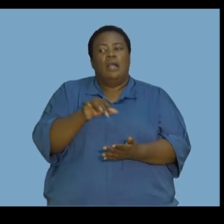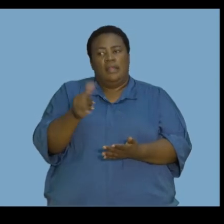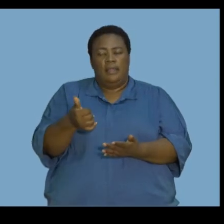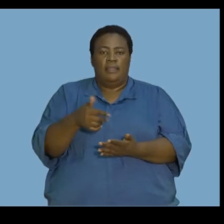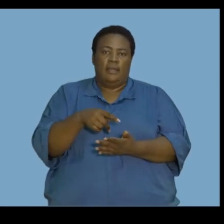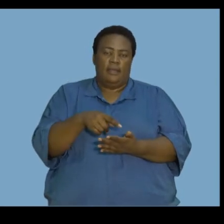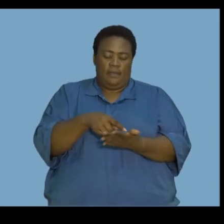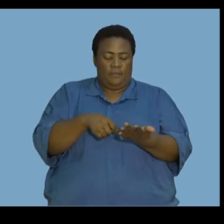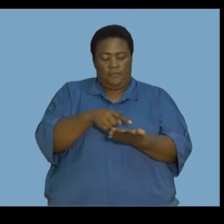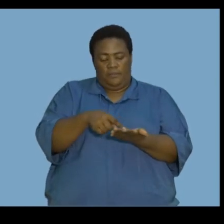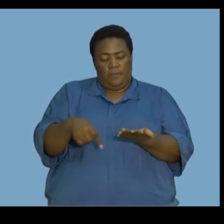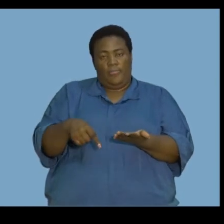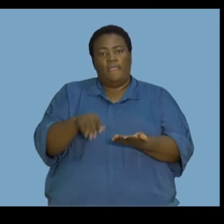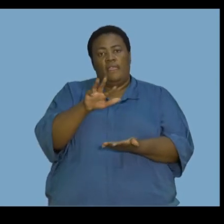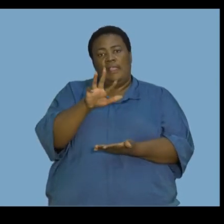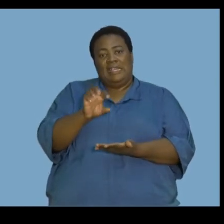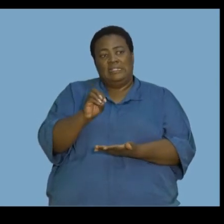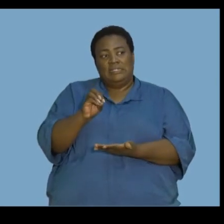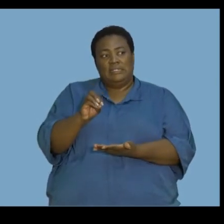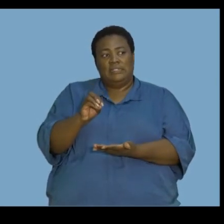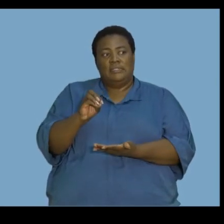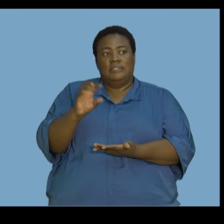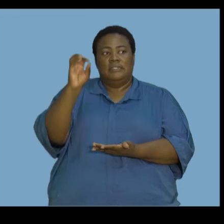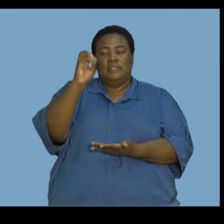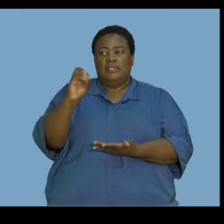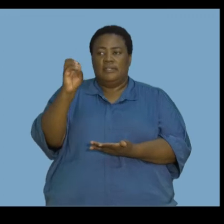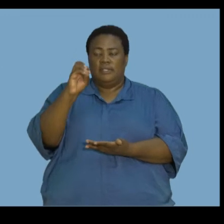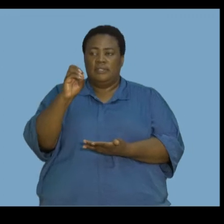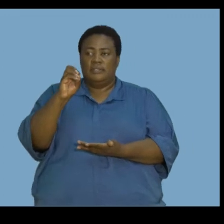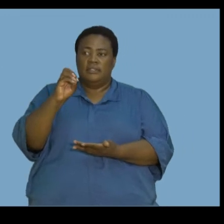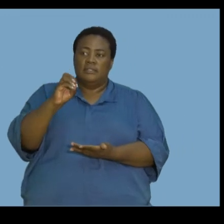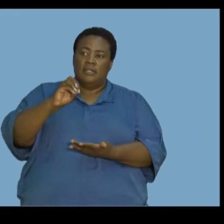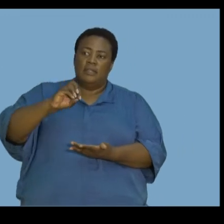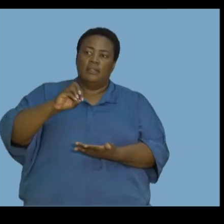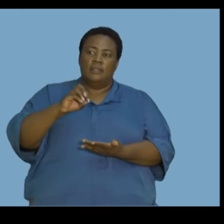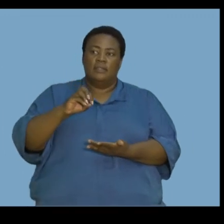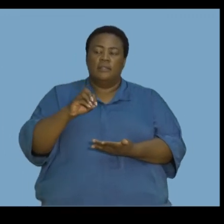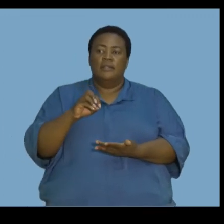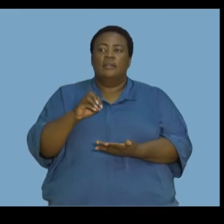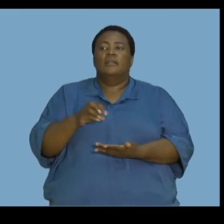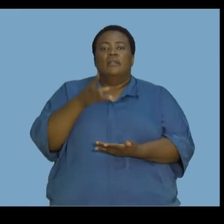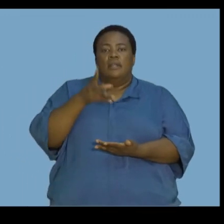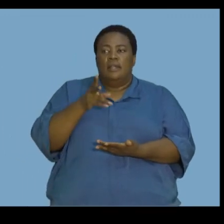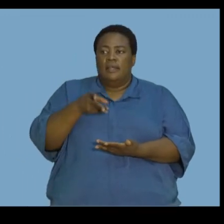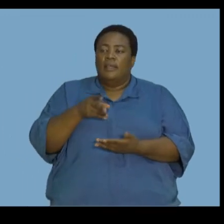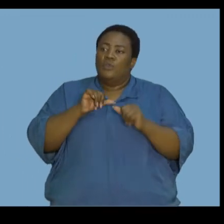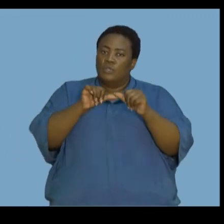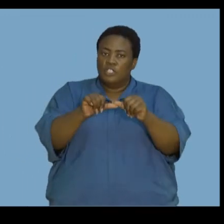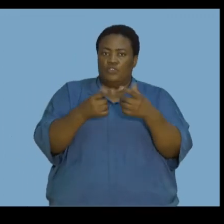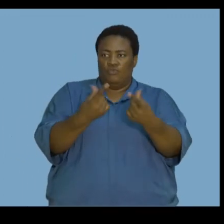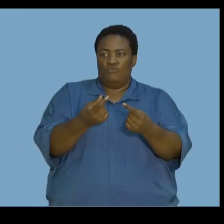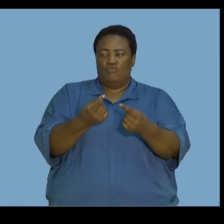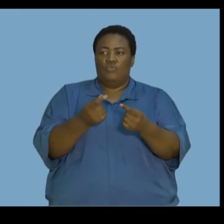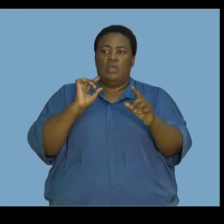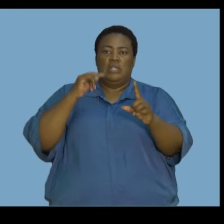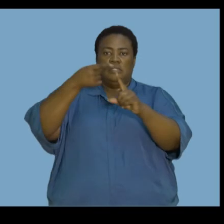the next angle, which is 90 degrees from that, and so that takes us to the next proportion, and you then